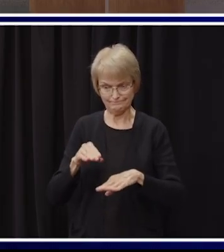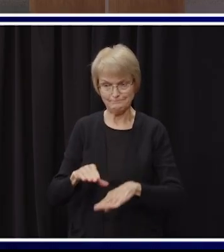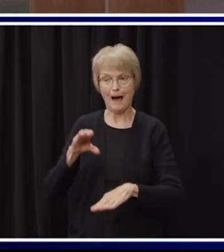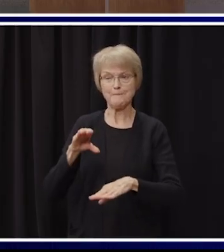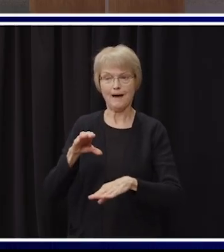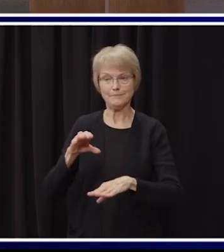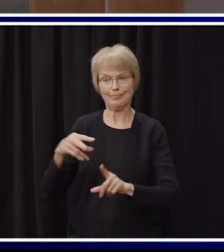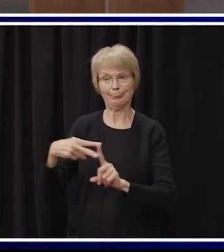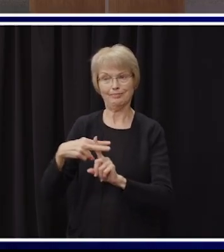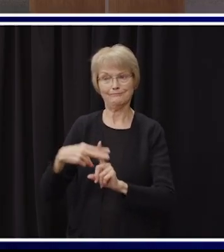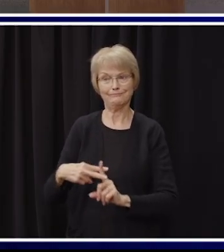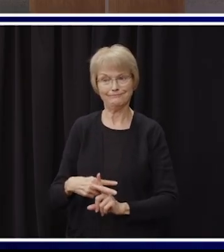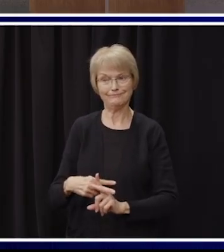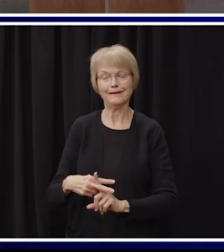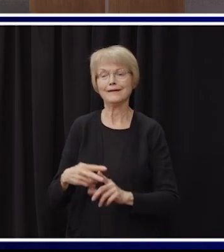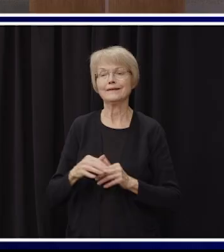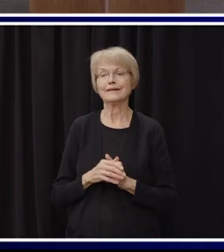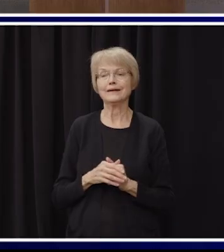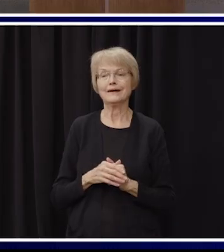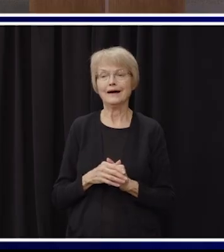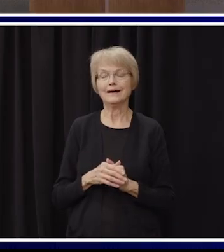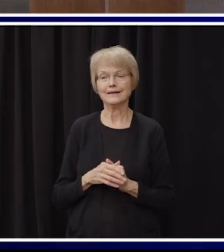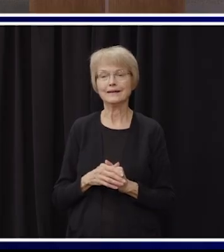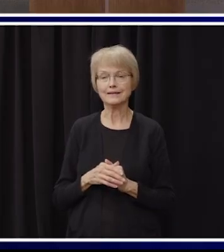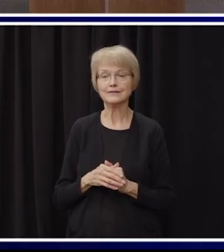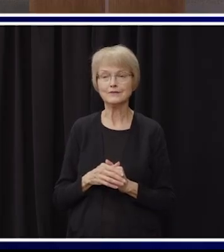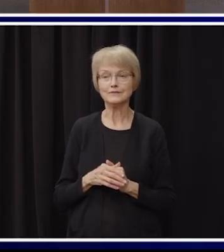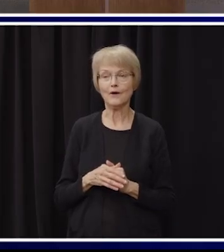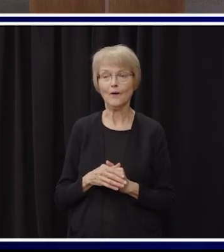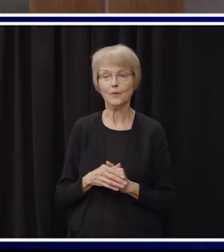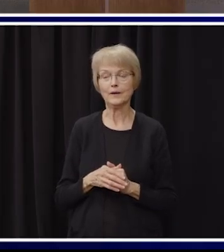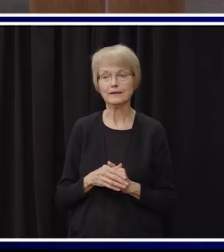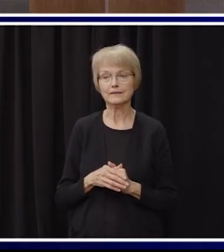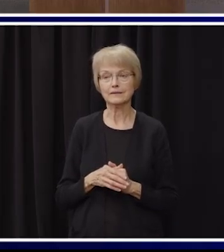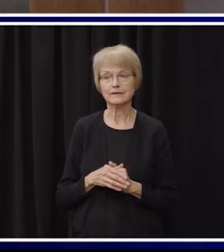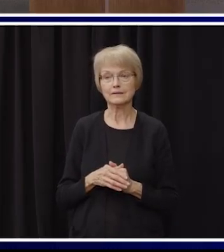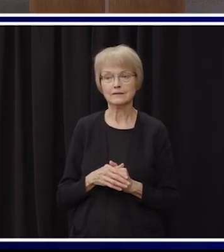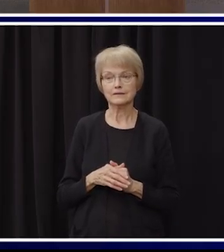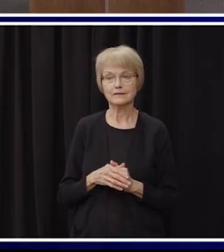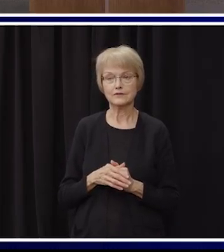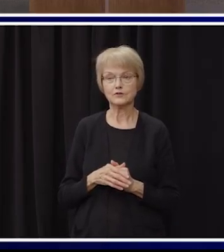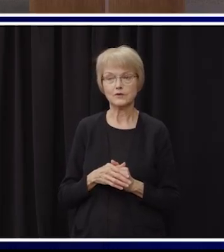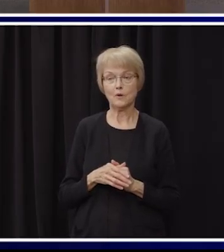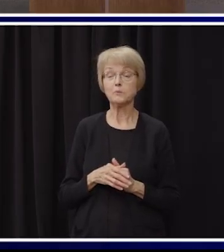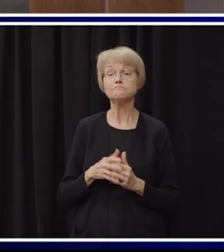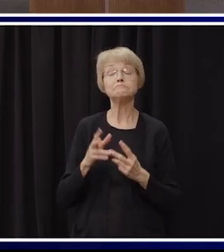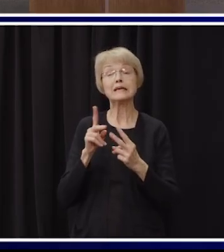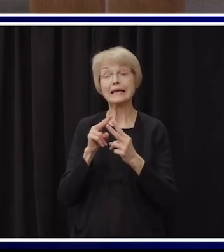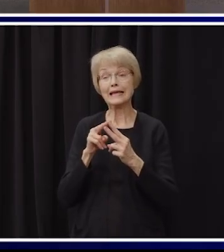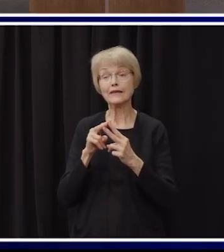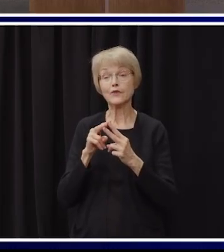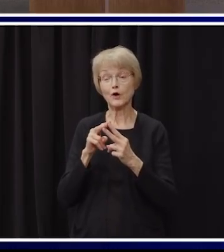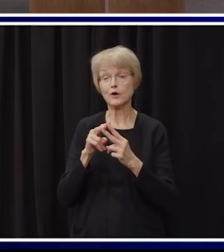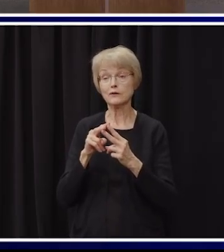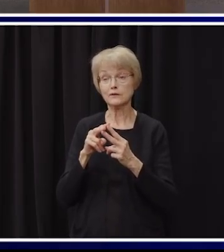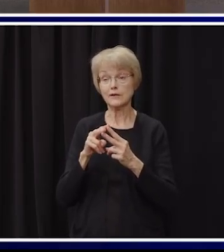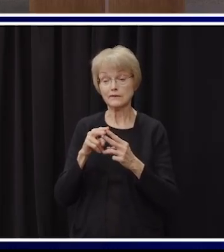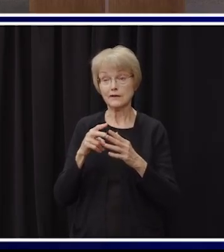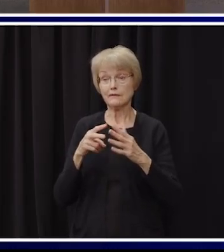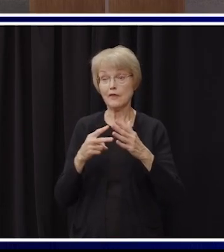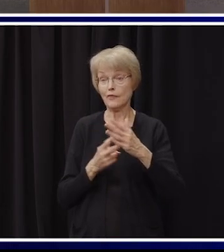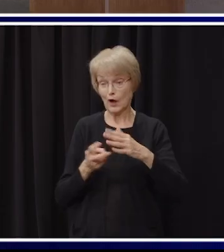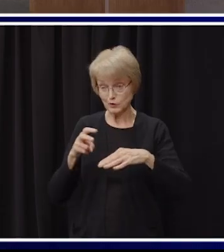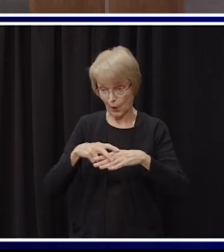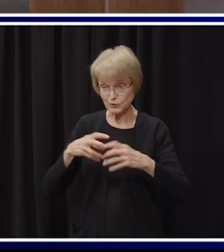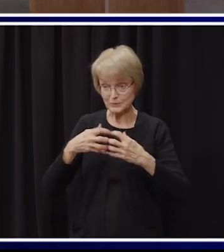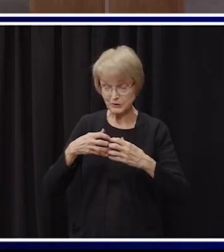socket. And so that way I can reach back here to plug in my toaster, but if I'm seated, it would be